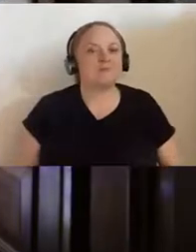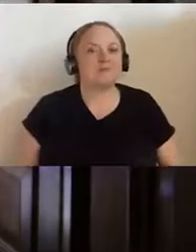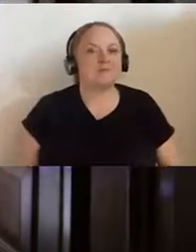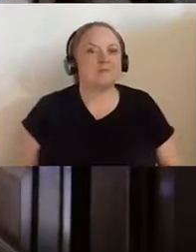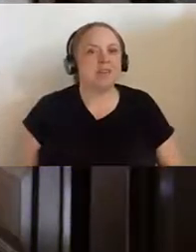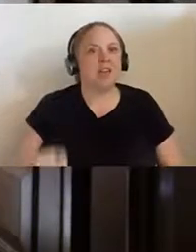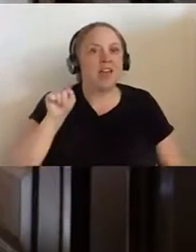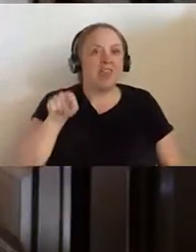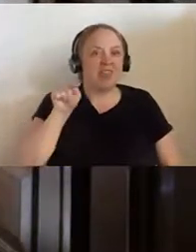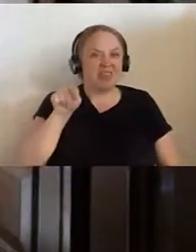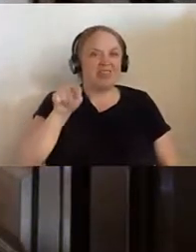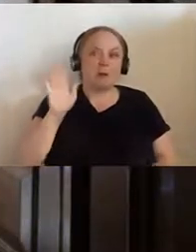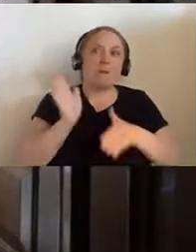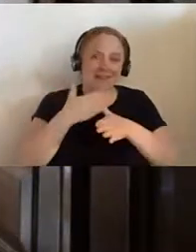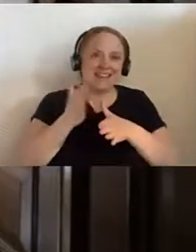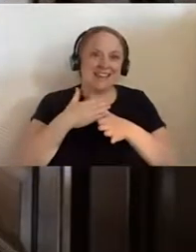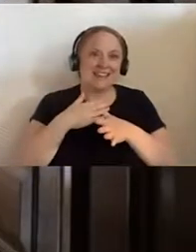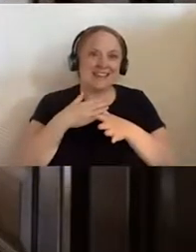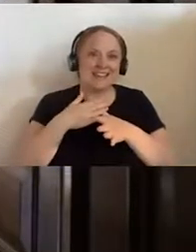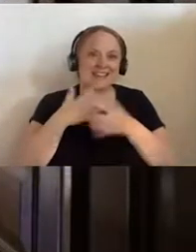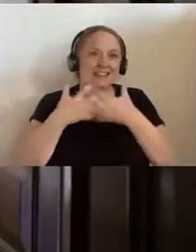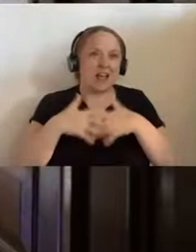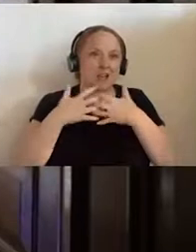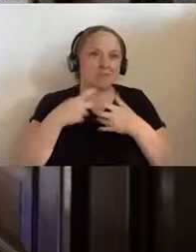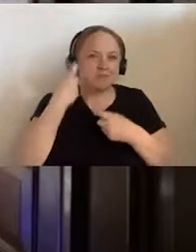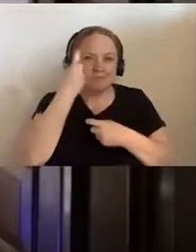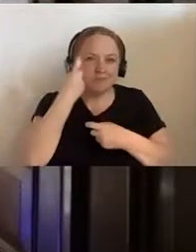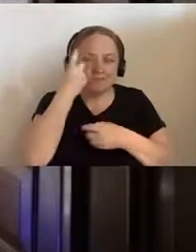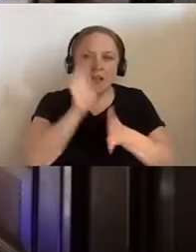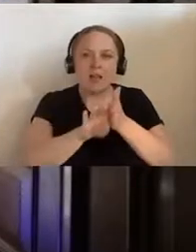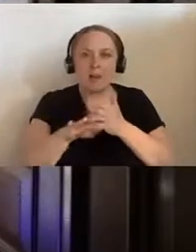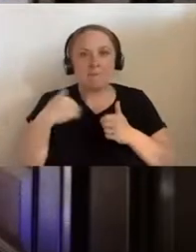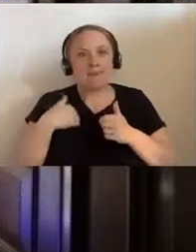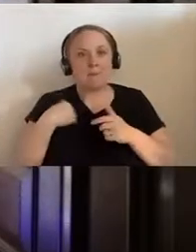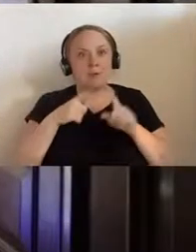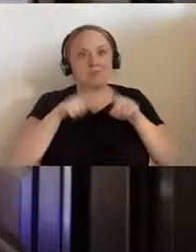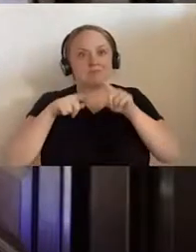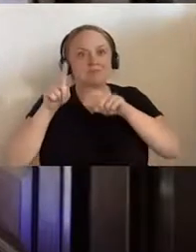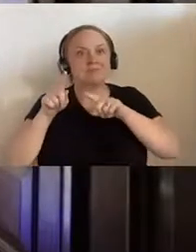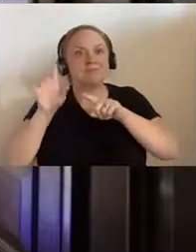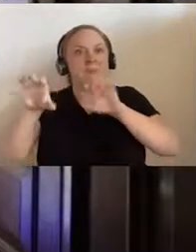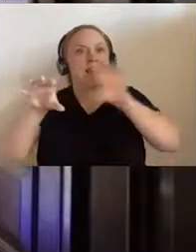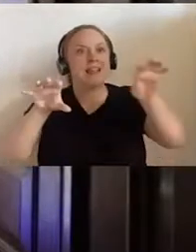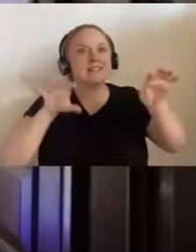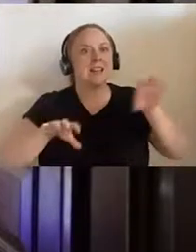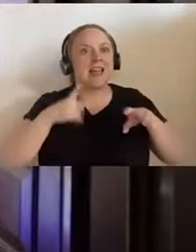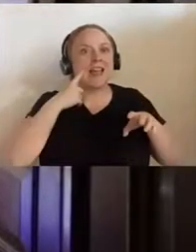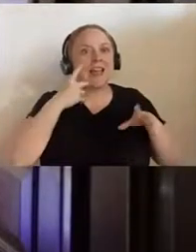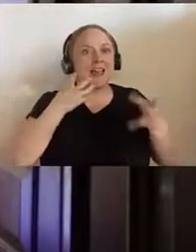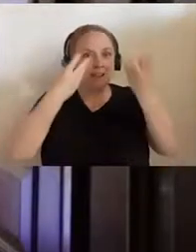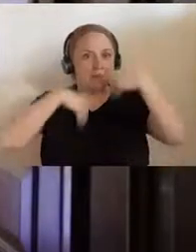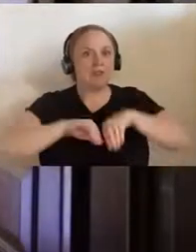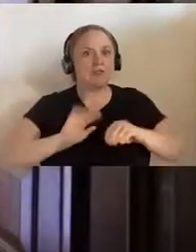was the beginning of a technical inquiry about how people in different places could experience a sense of